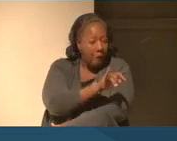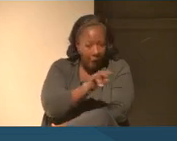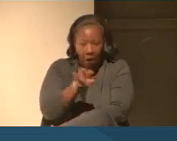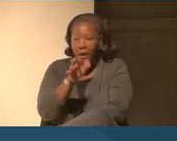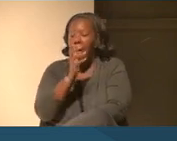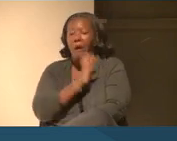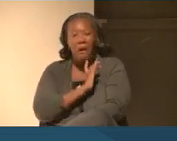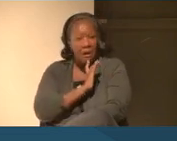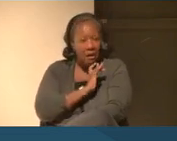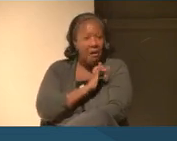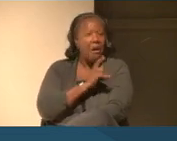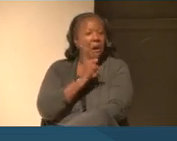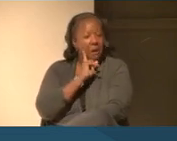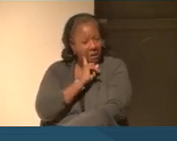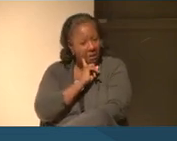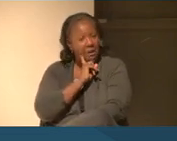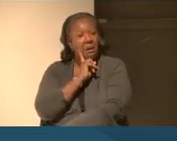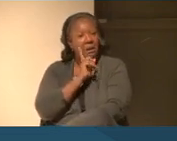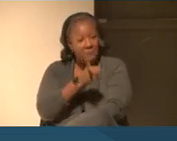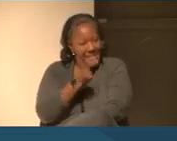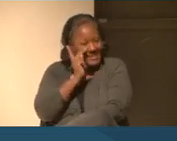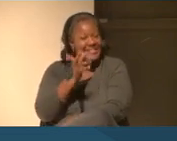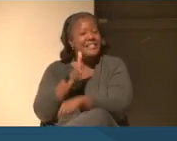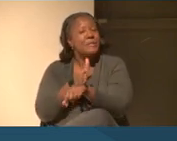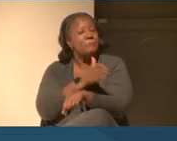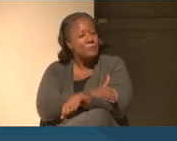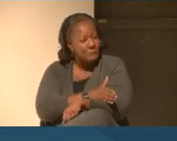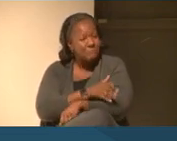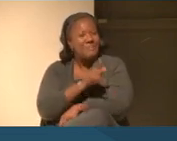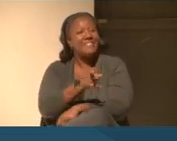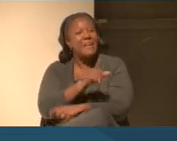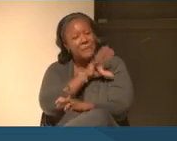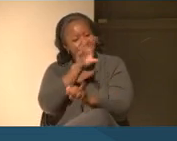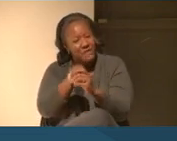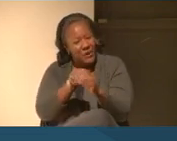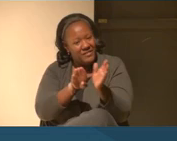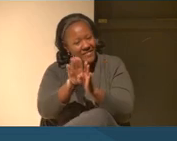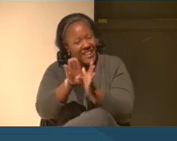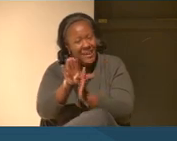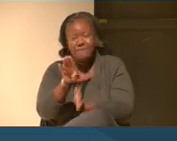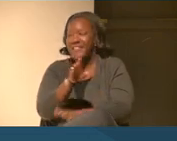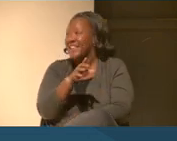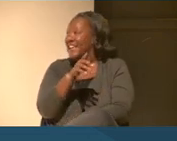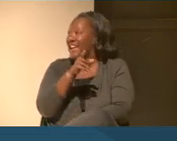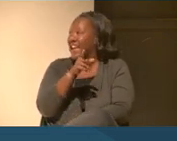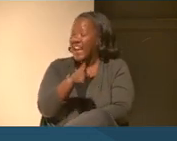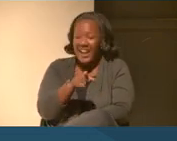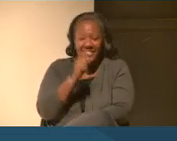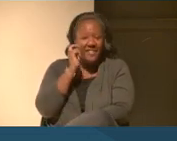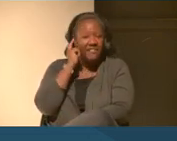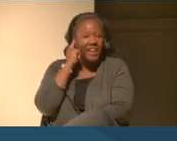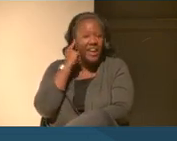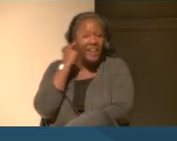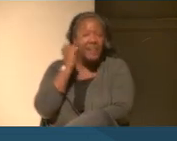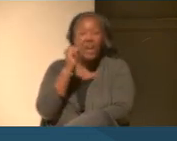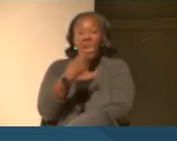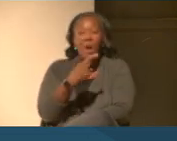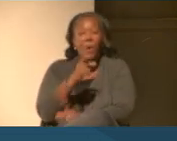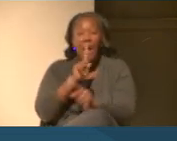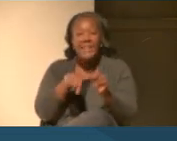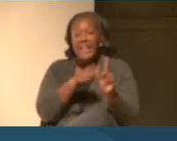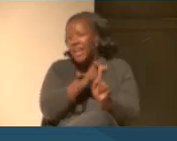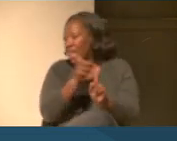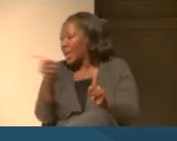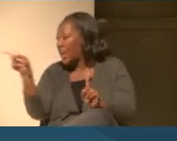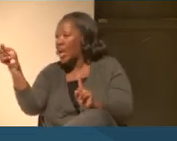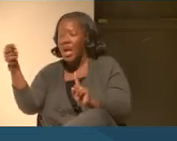seeing, you know, that they had that kind of voice in the development of it, but also that, oh, I can't like go off 2 miles off in one direction anymore. I have